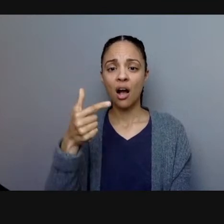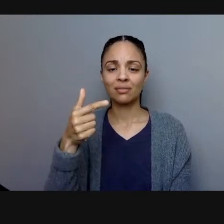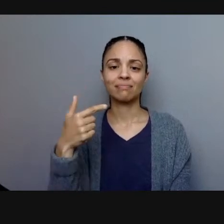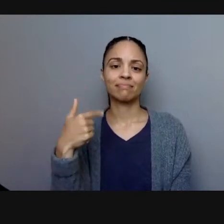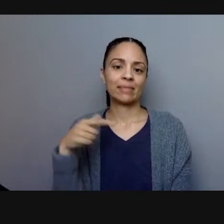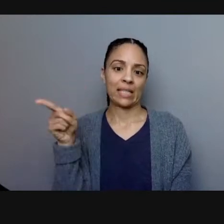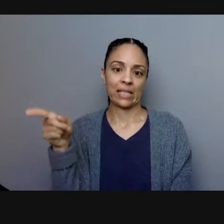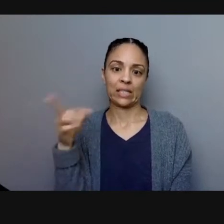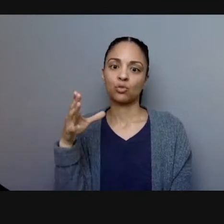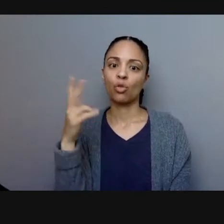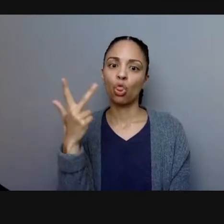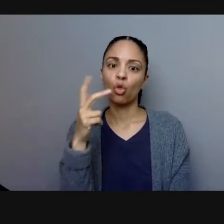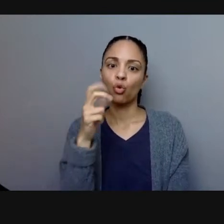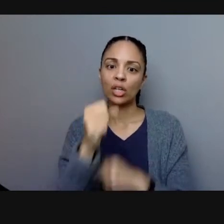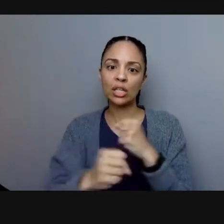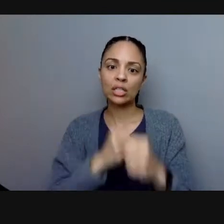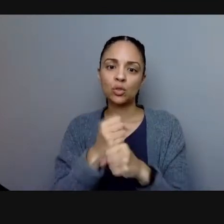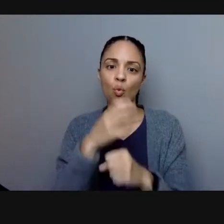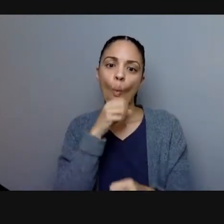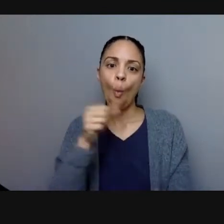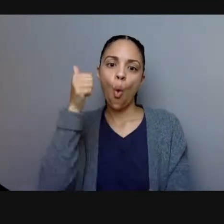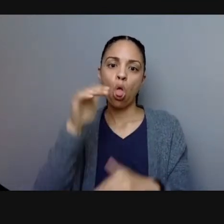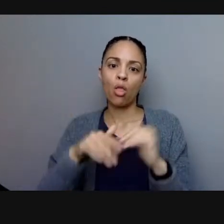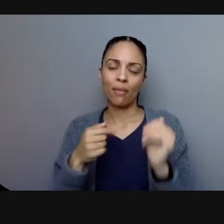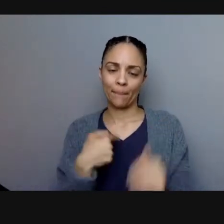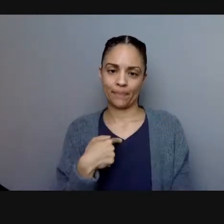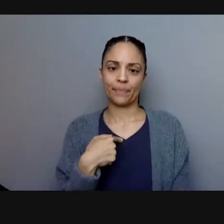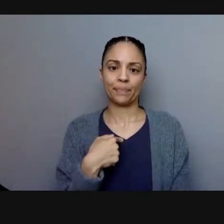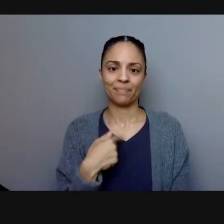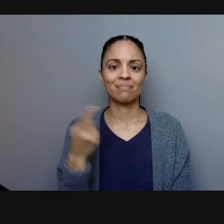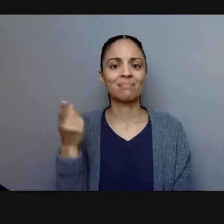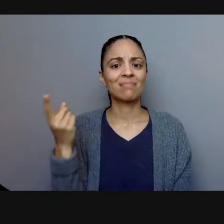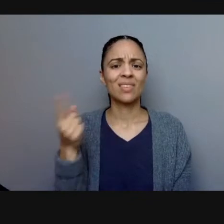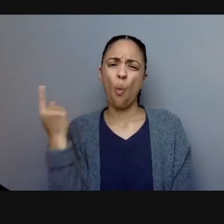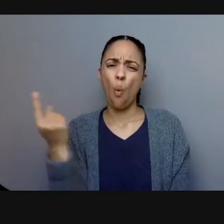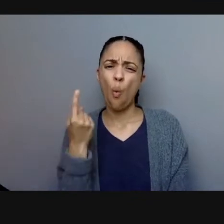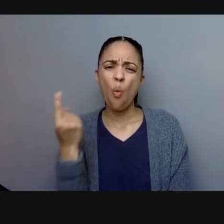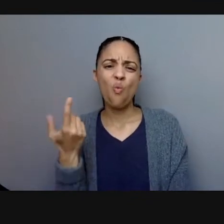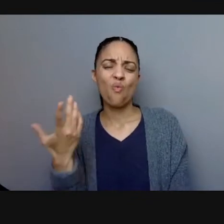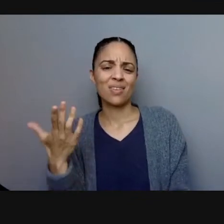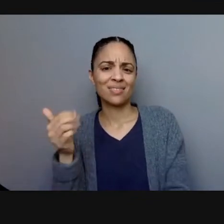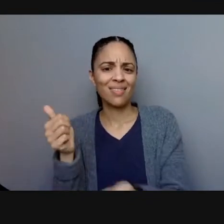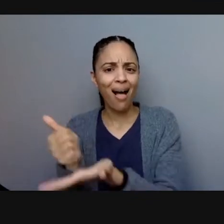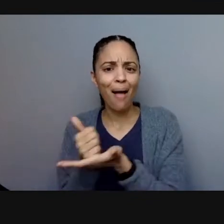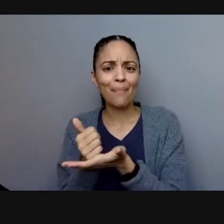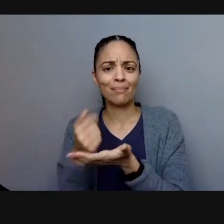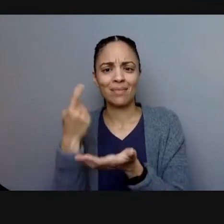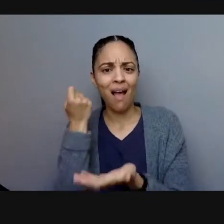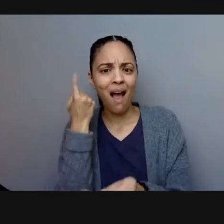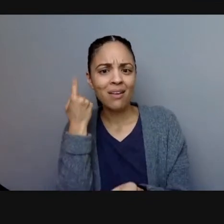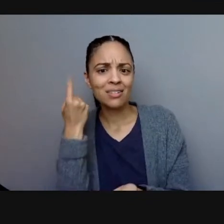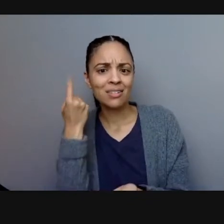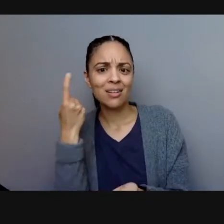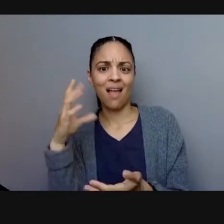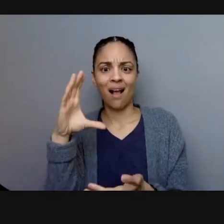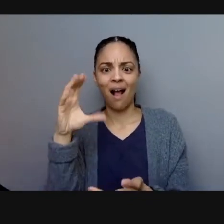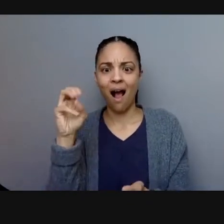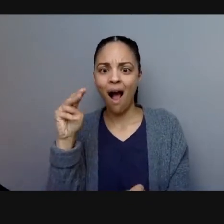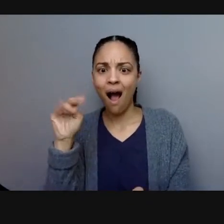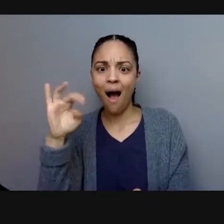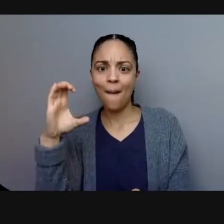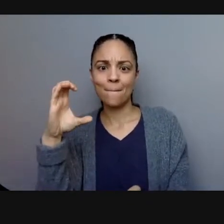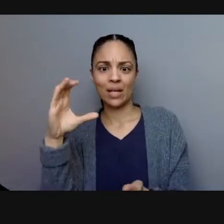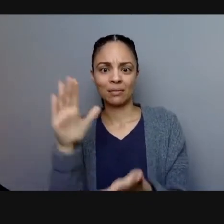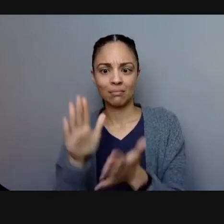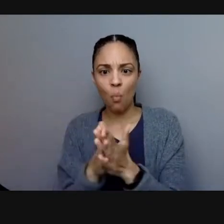he would like break down comic books to me, break down art to me. So I wouldn't be. I make my living off of dance and art, and